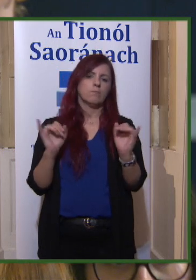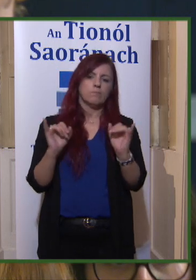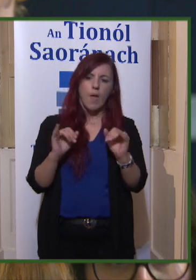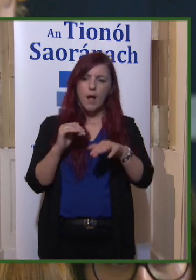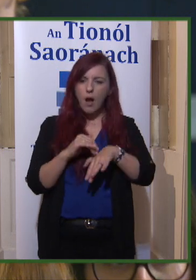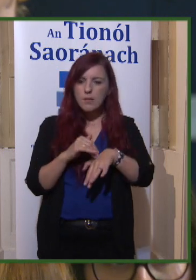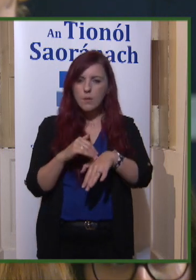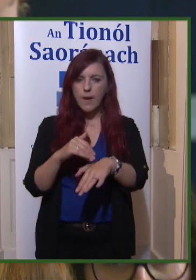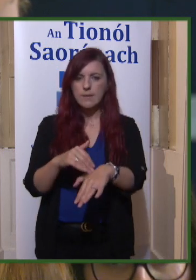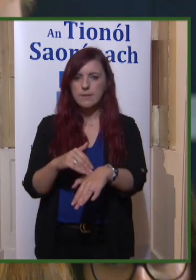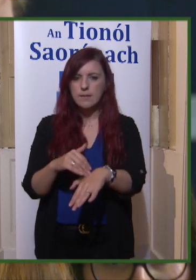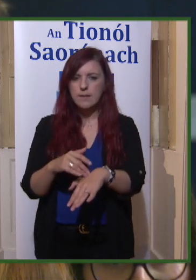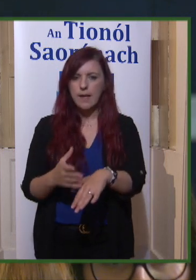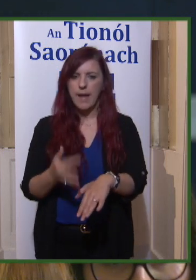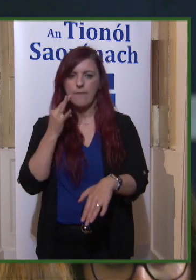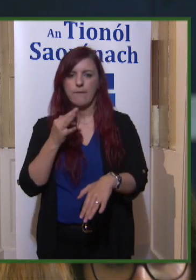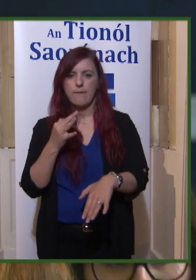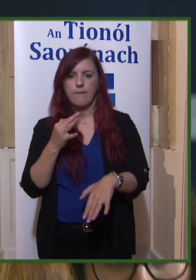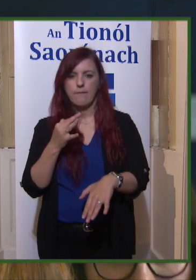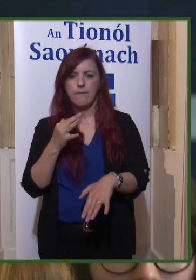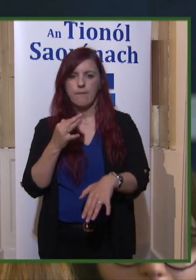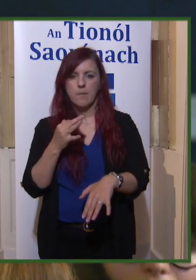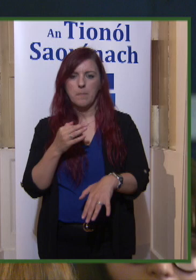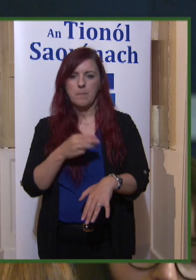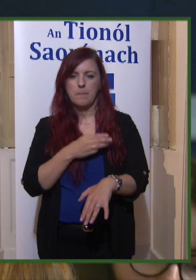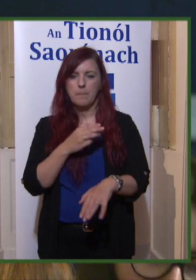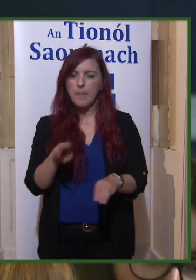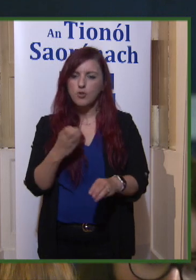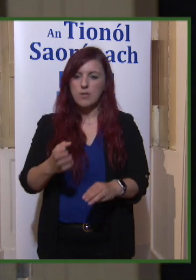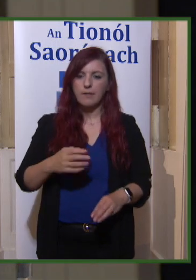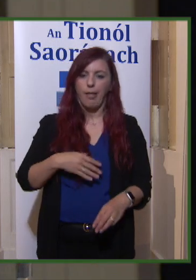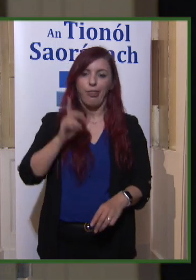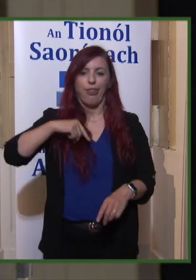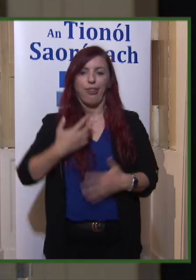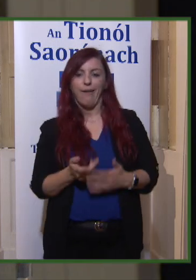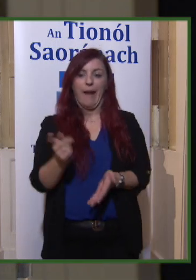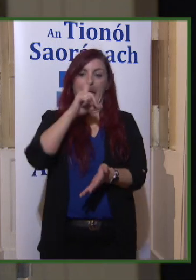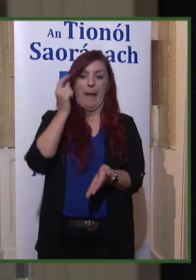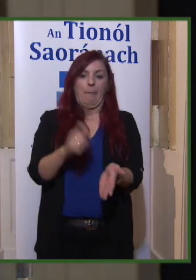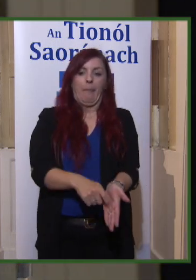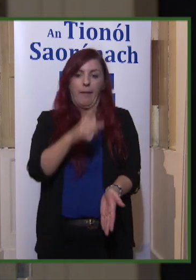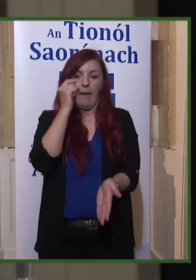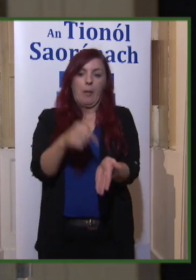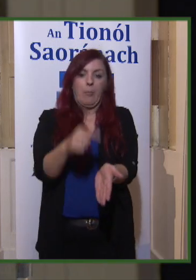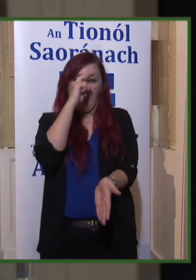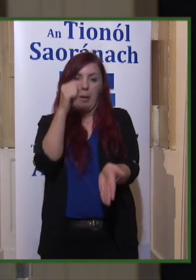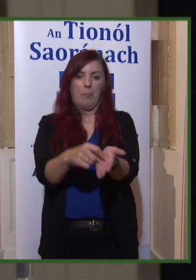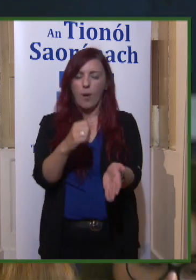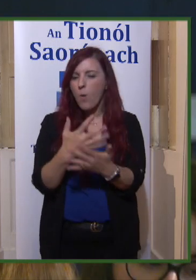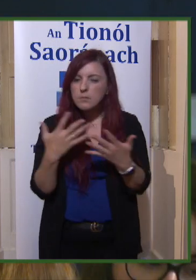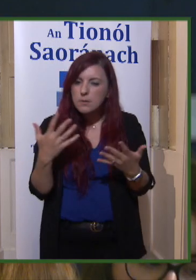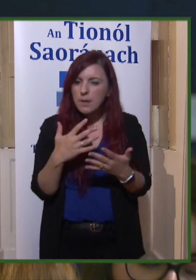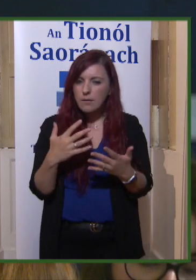consequence of people putting their name forward frivolously? Is that really a massive concern that would really gum up the